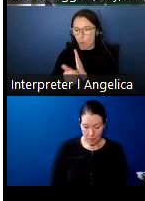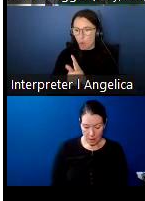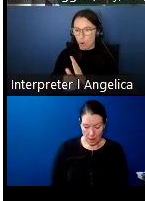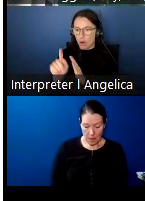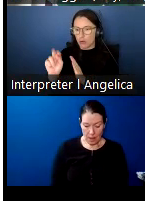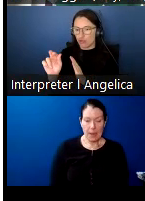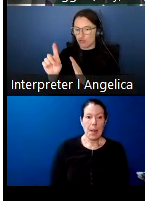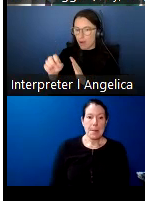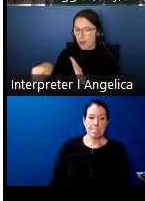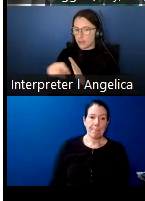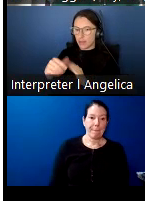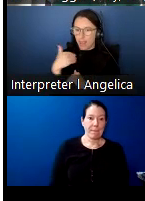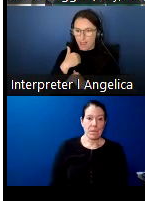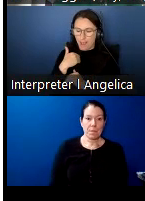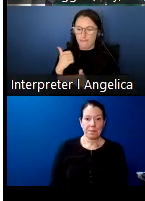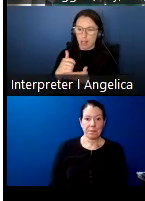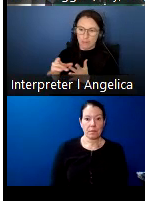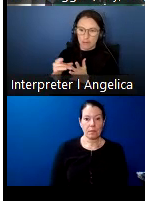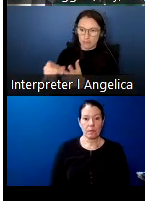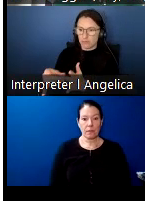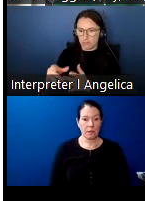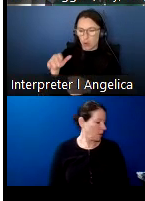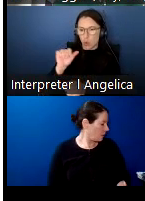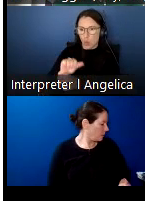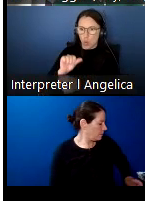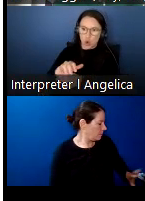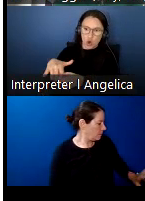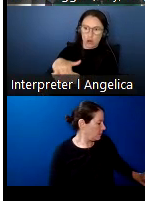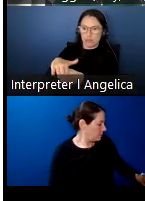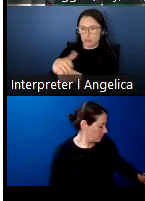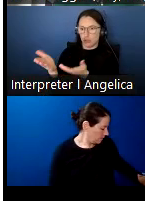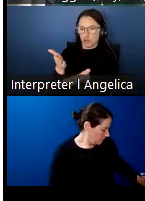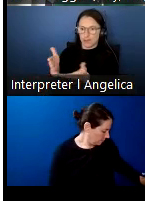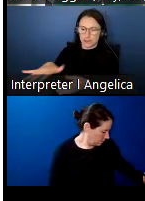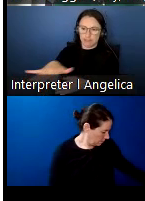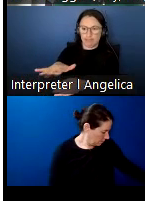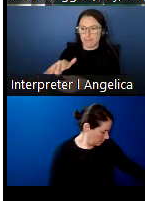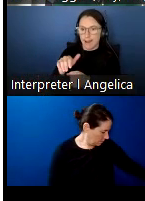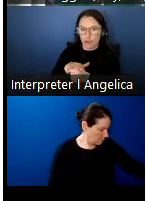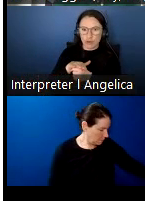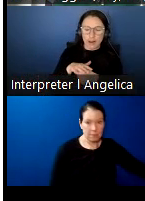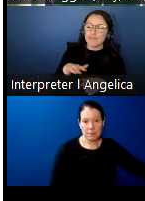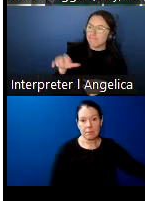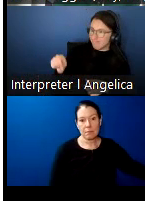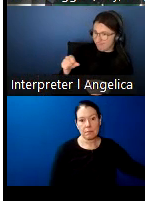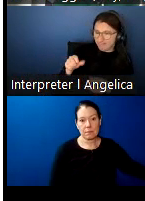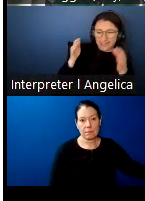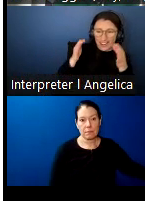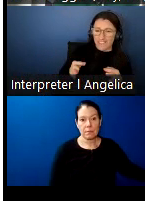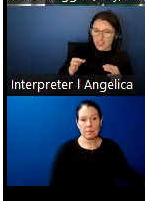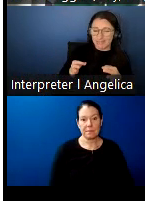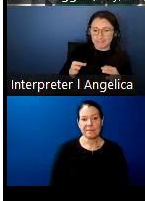area. Absolutely. That's a great way to start kind of exploring those personal resources that we talked about.